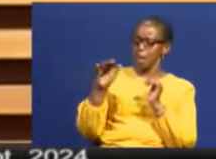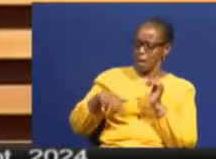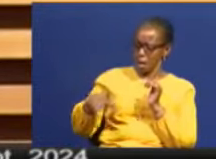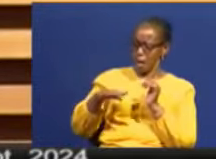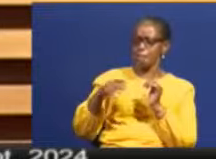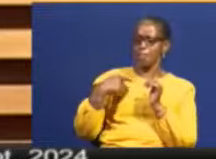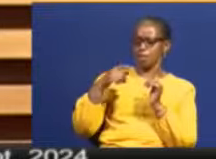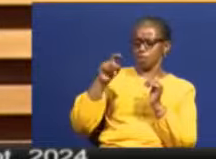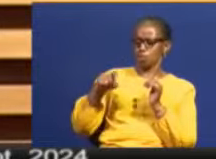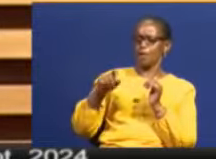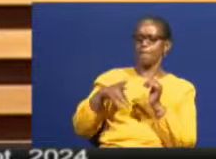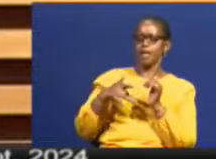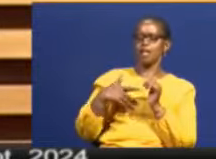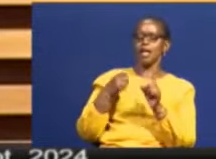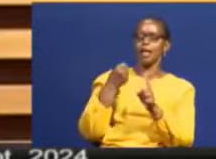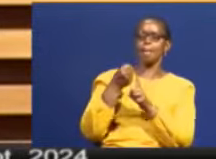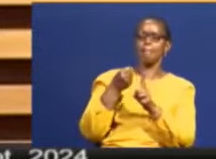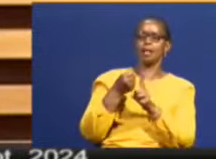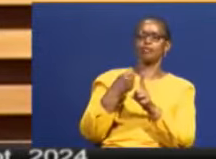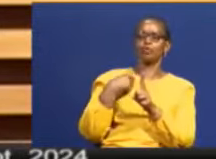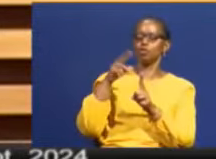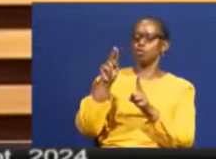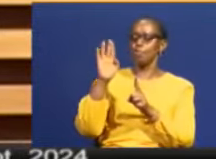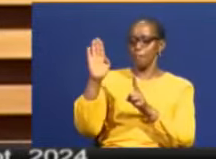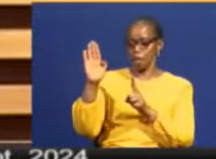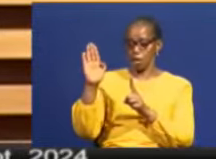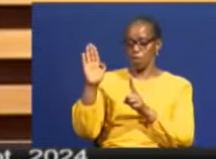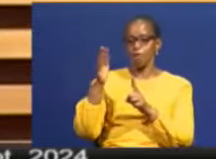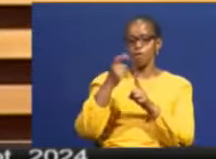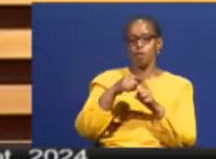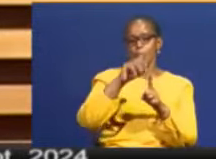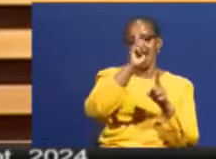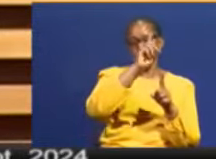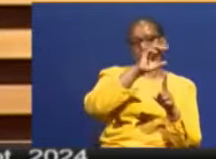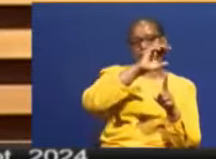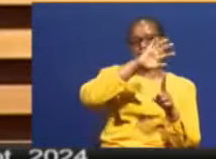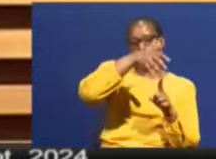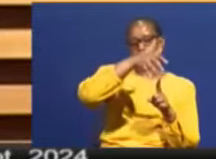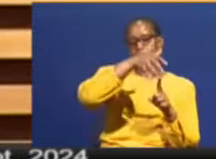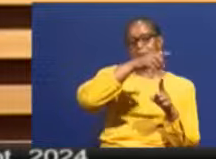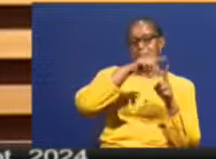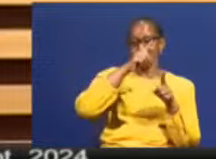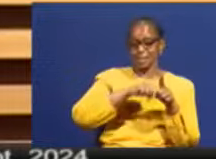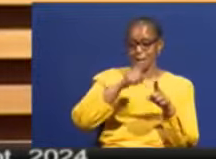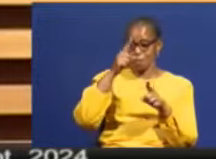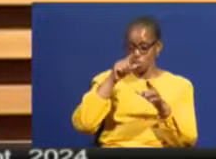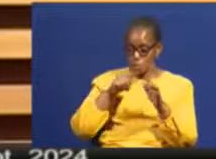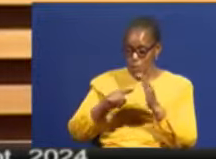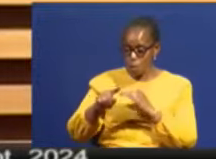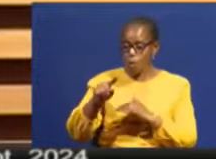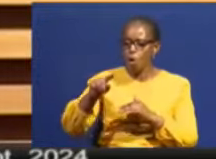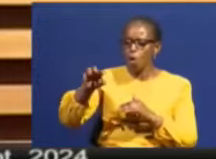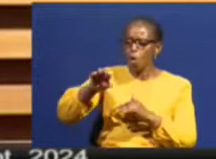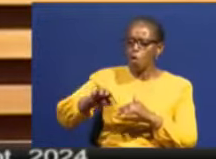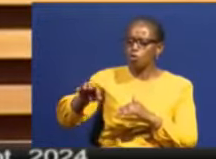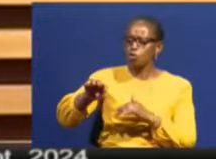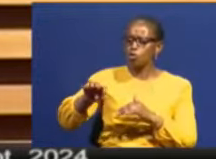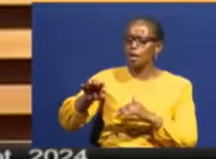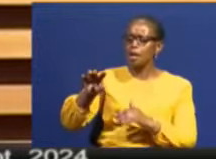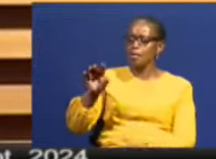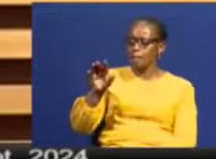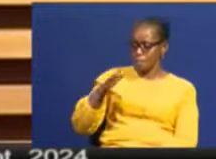billion Kenya shillings coming from Nairobi City County coffers, Madam Speaker. But if you go to the constituency called the Goretti South